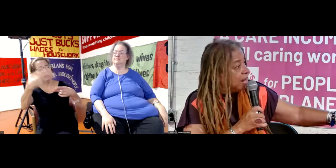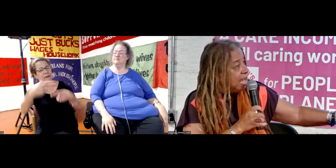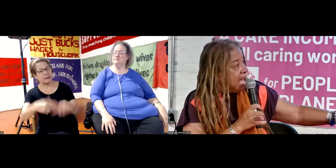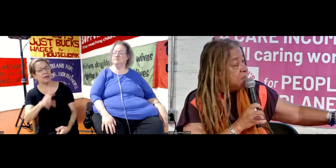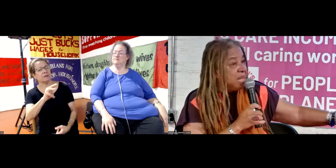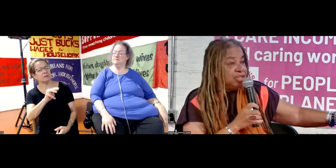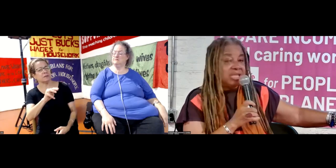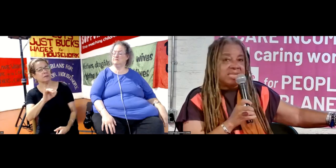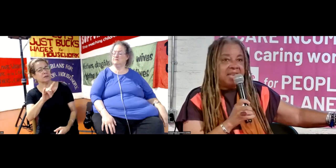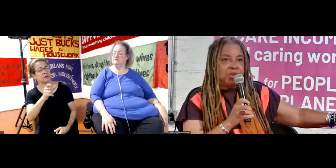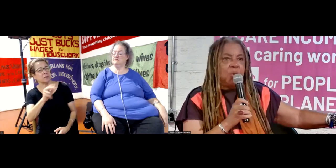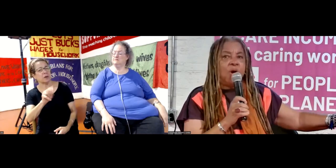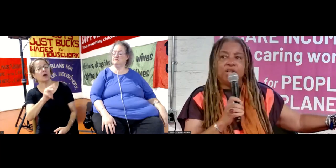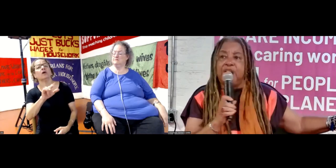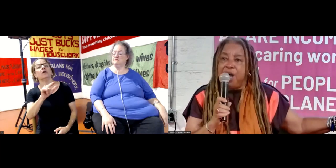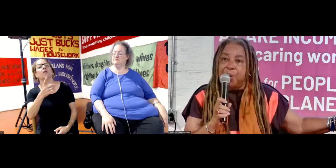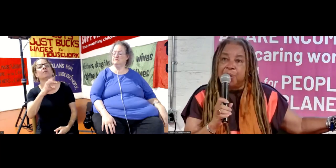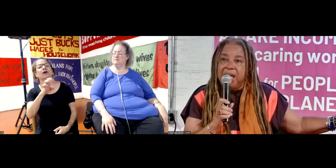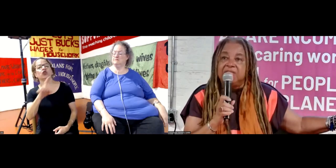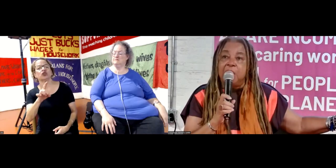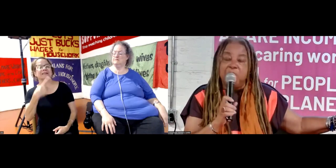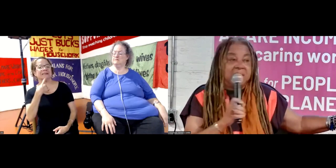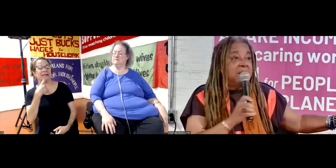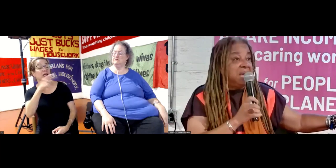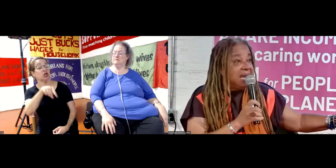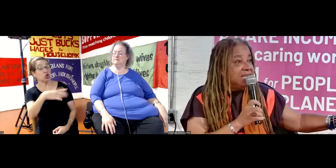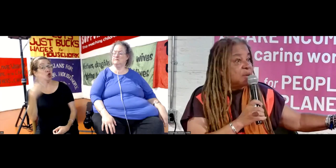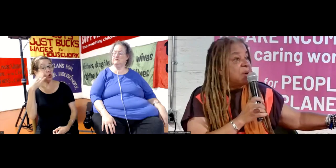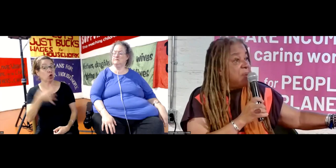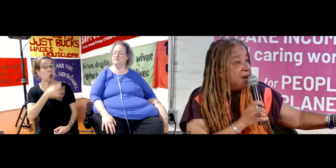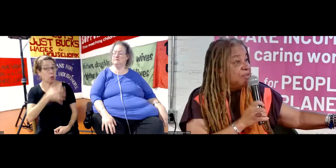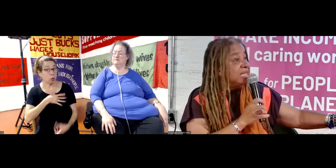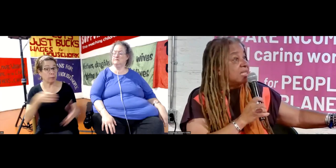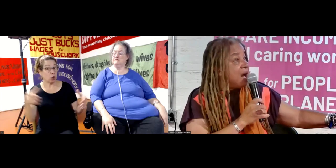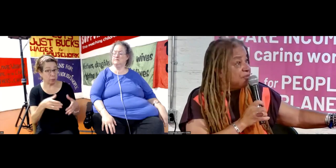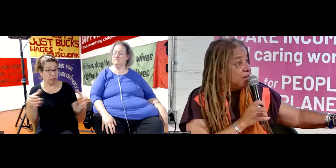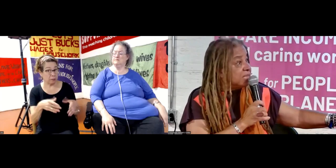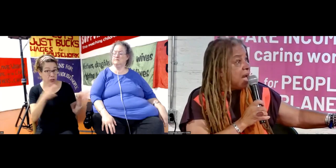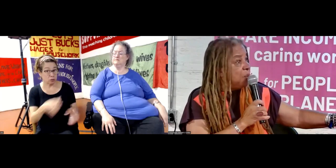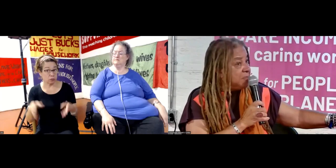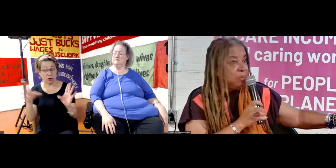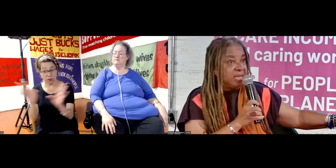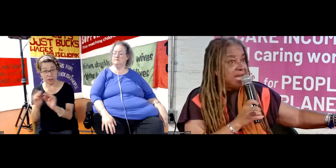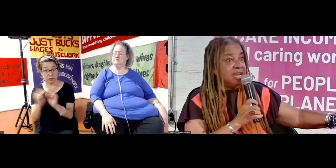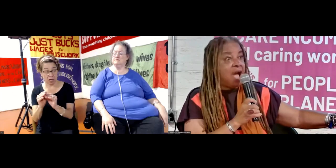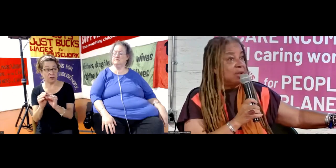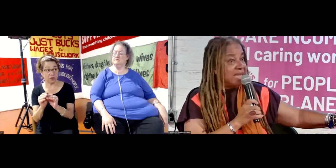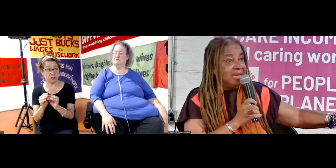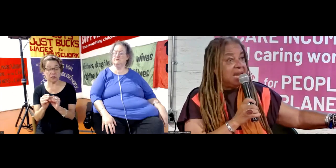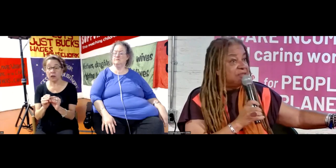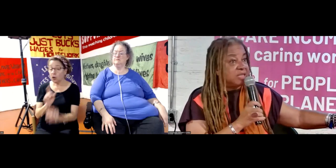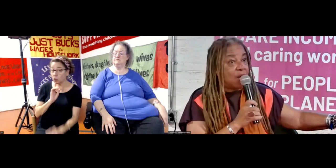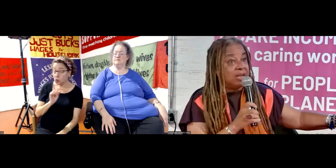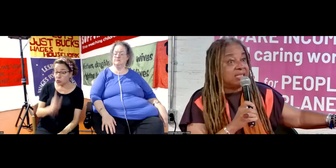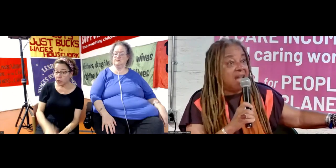her. And Mildred said, do you all know that women are meeting to prepare for this conference on women? We said, no, because